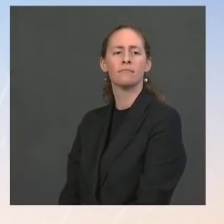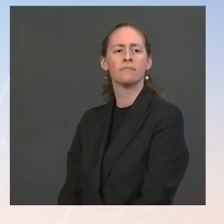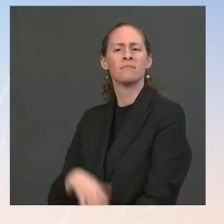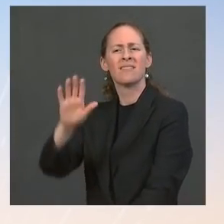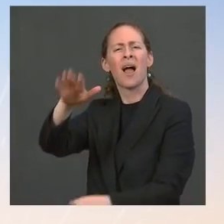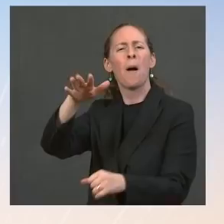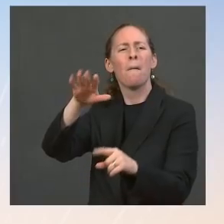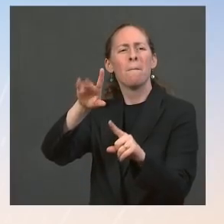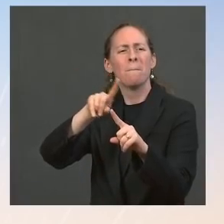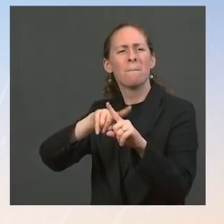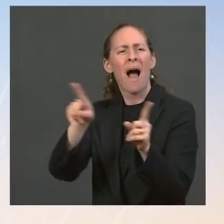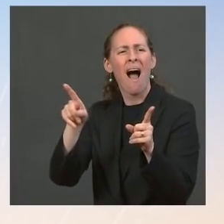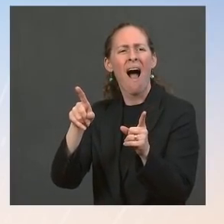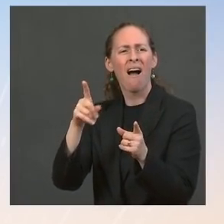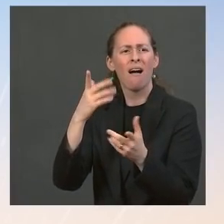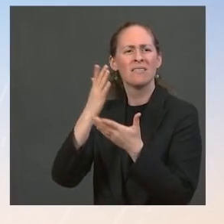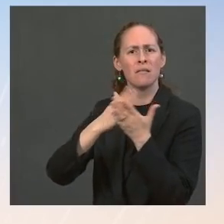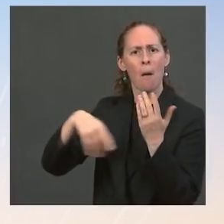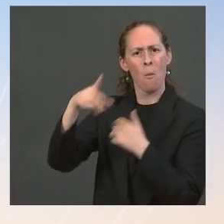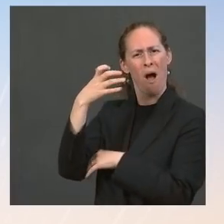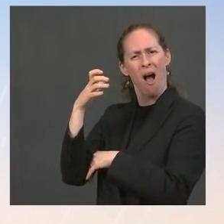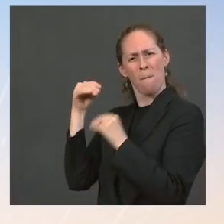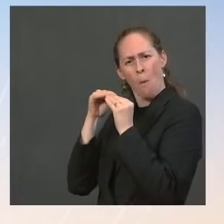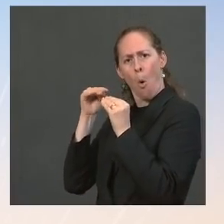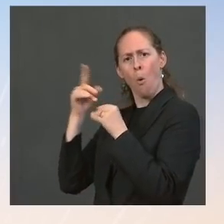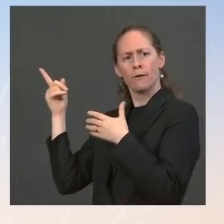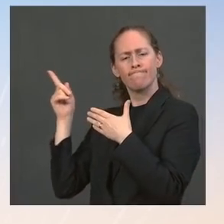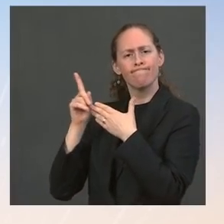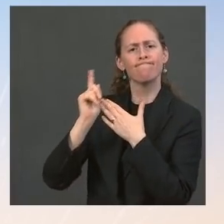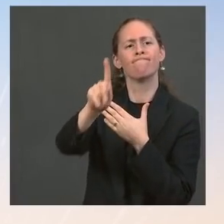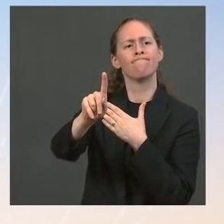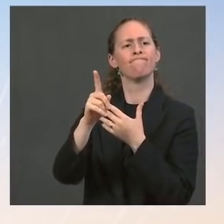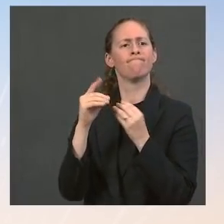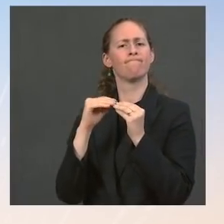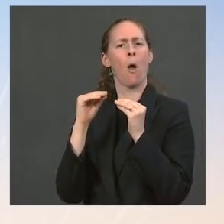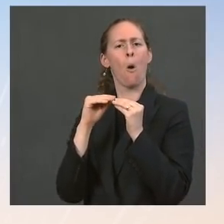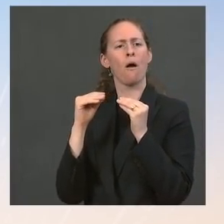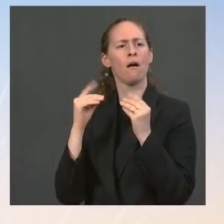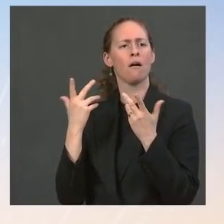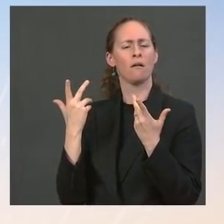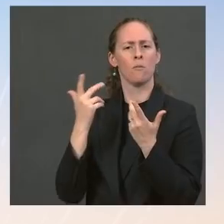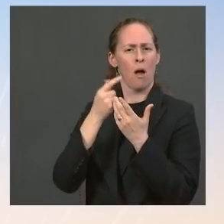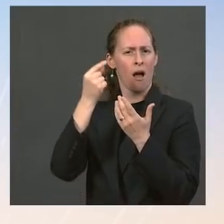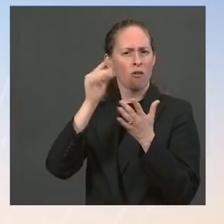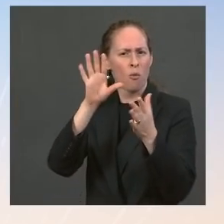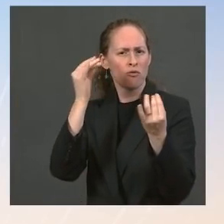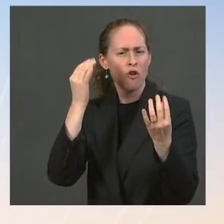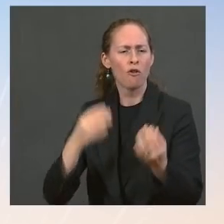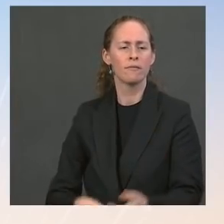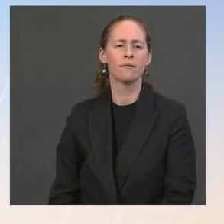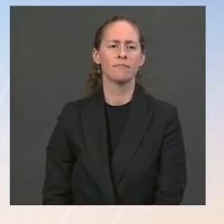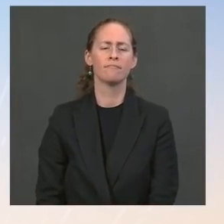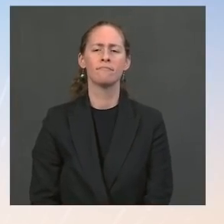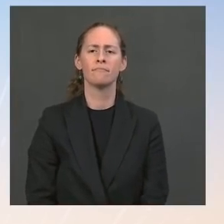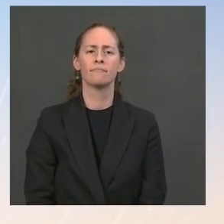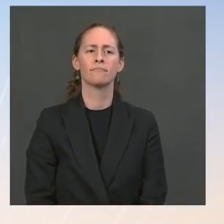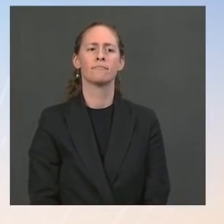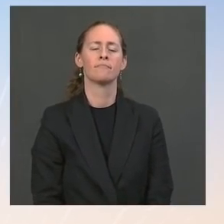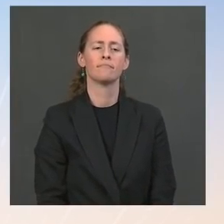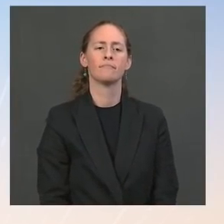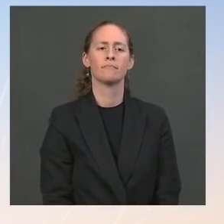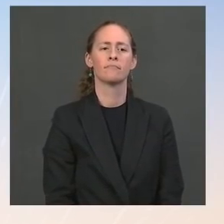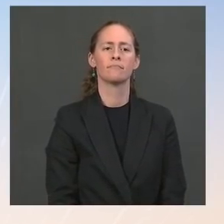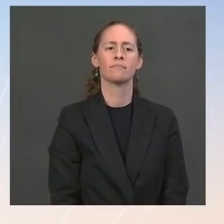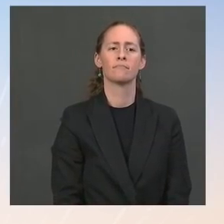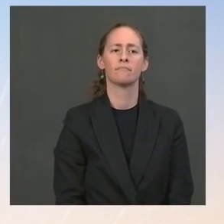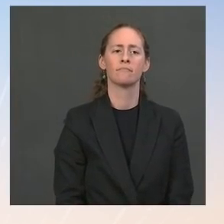publicly and said, we want to see the president more actively involved. What's his response to that? I would say that, as I would point to something Congresswoman